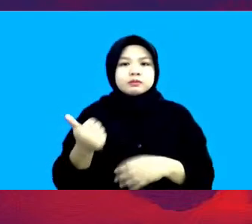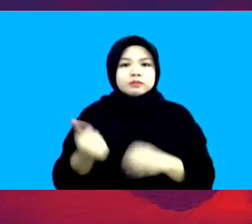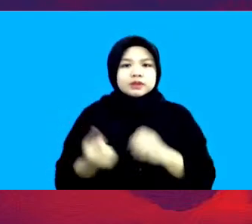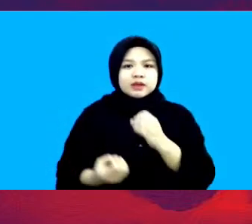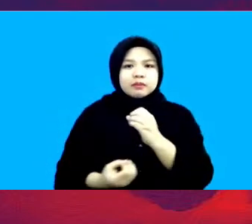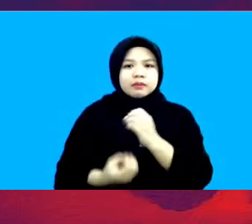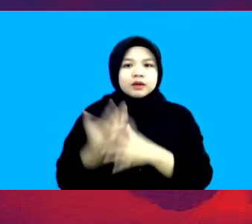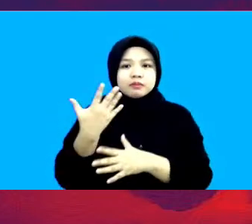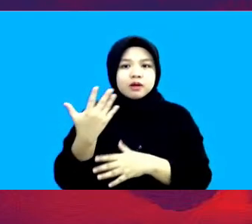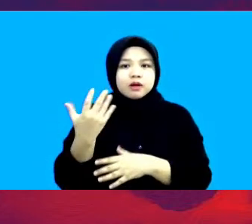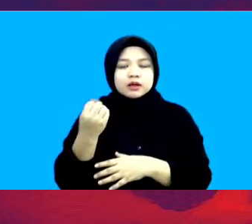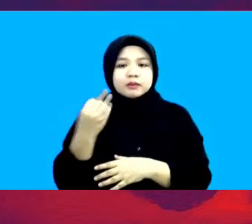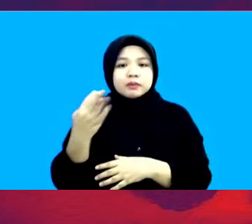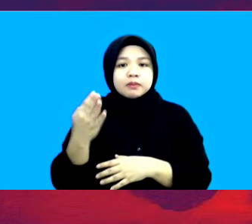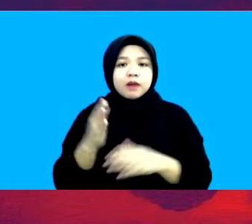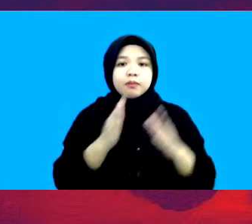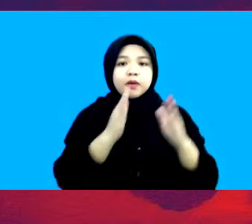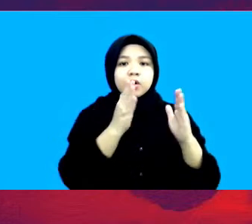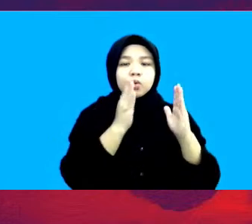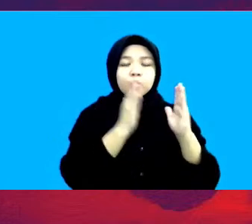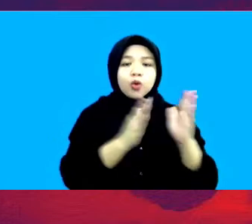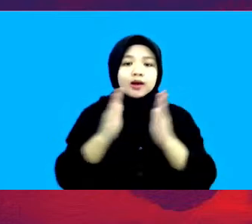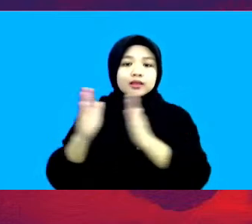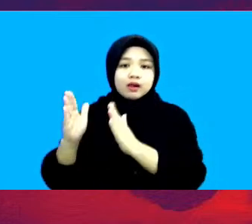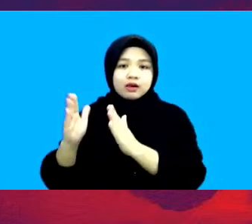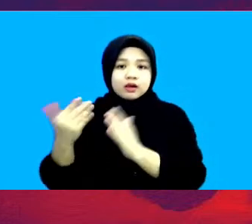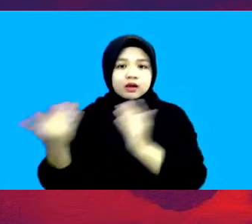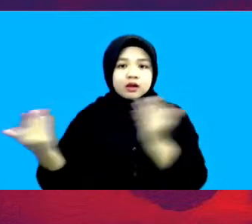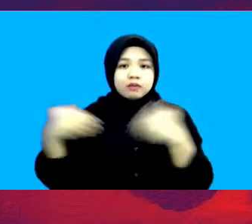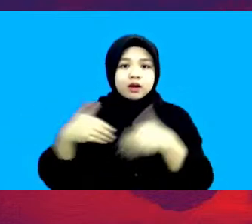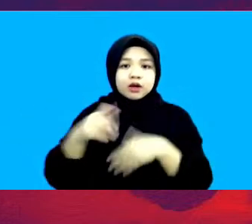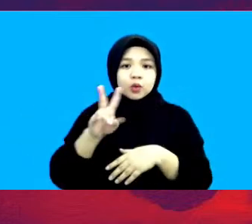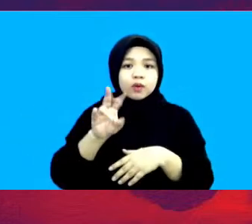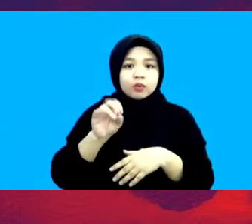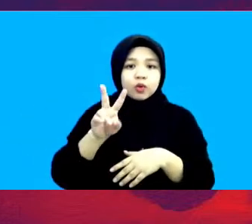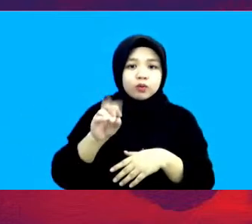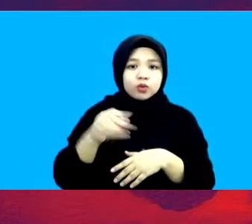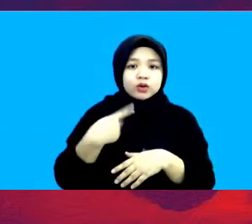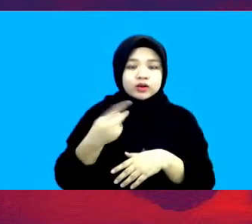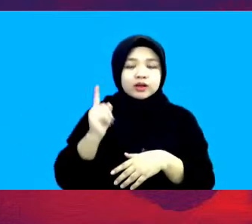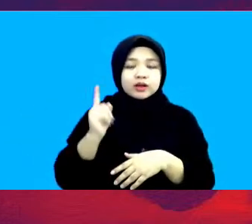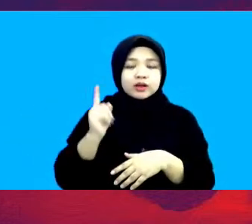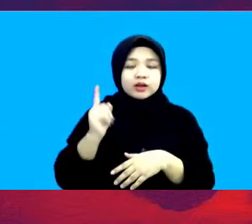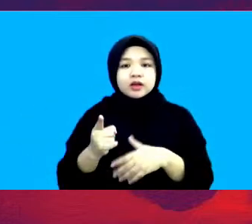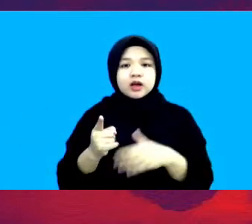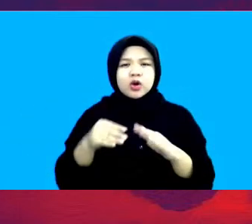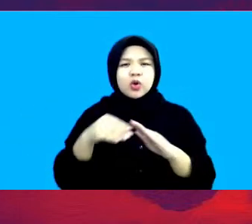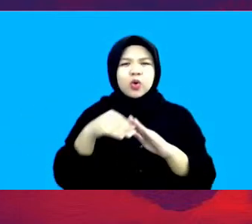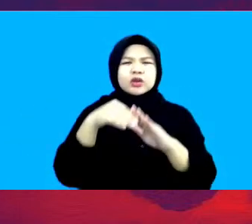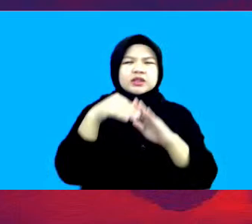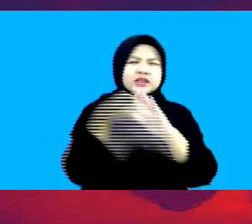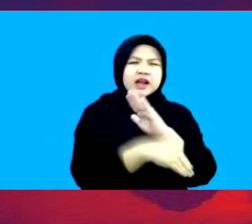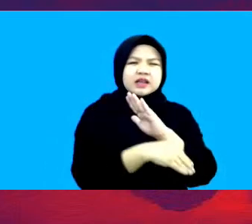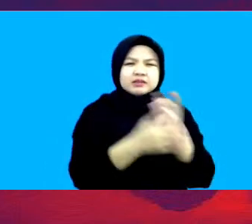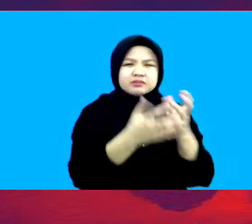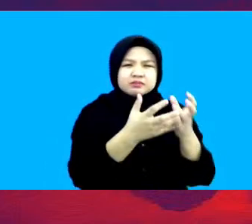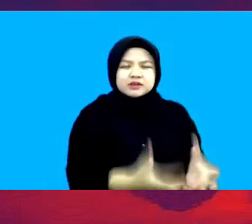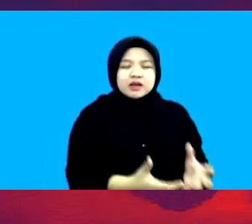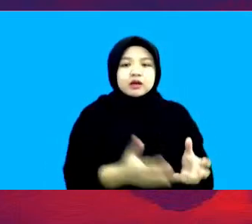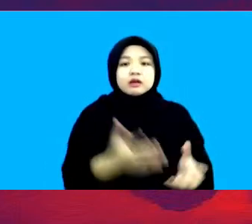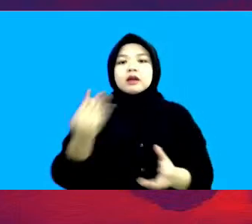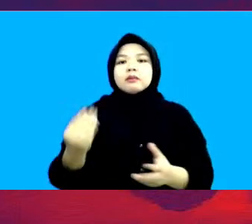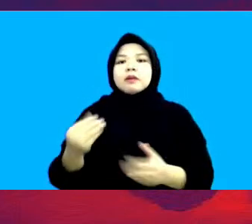quarters. Back in 2020, clearly we had the biggest contraction, but again, compared to many other countries, the contraction